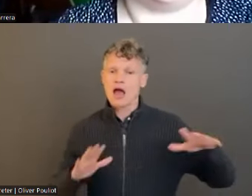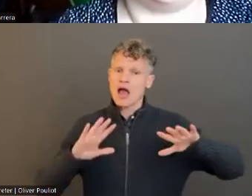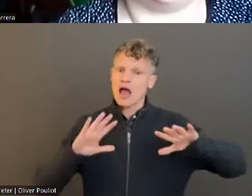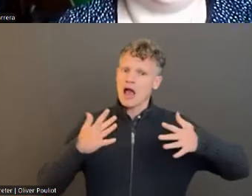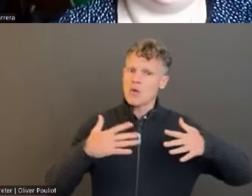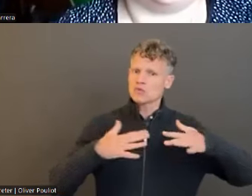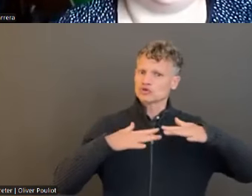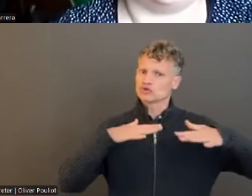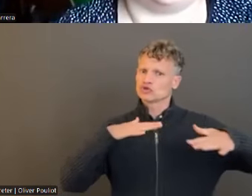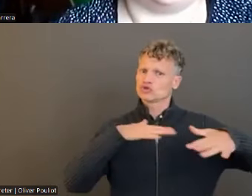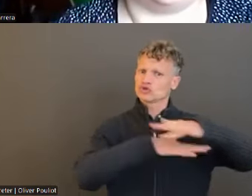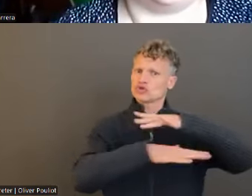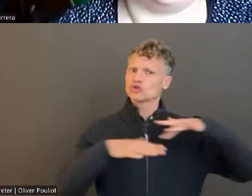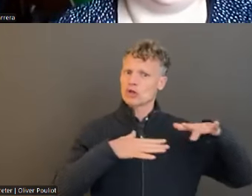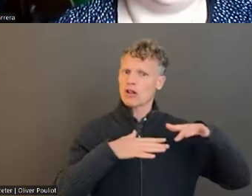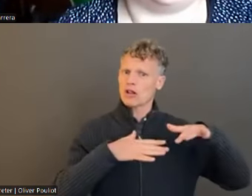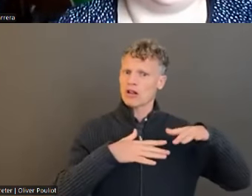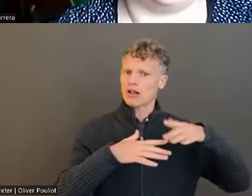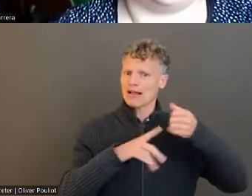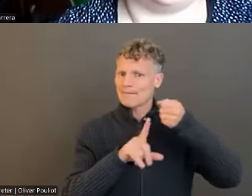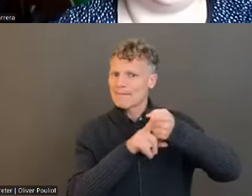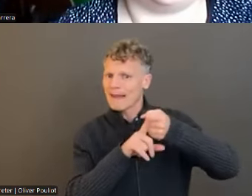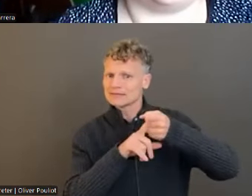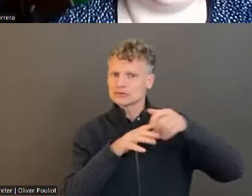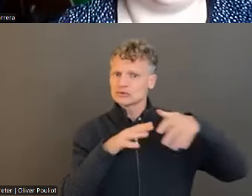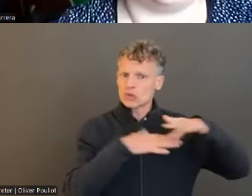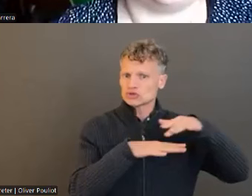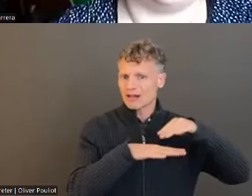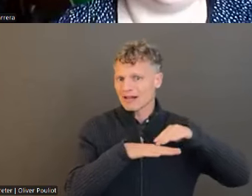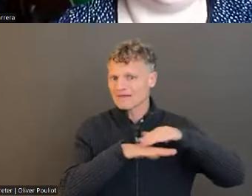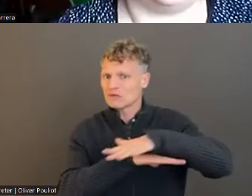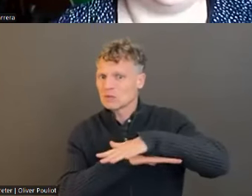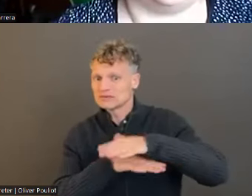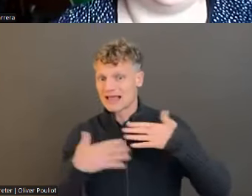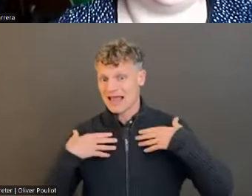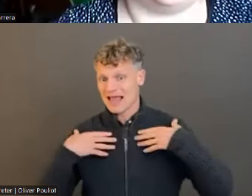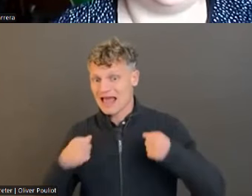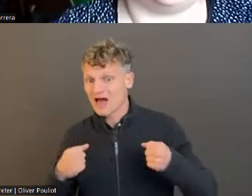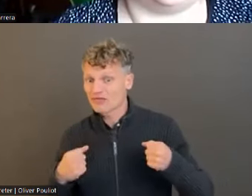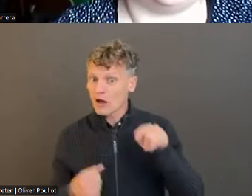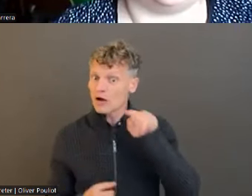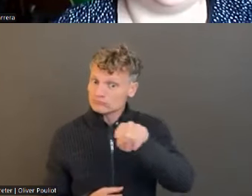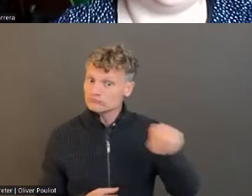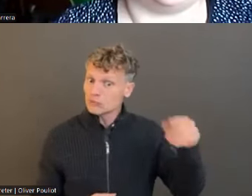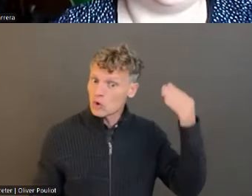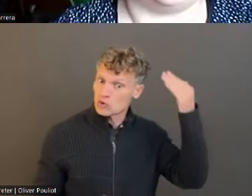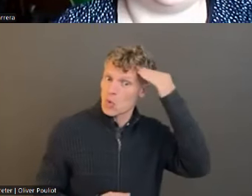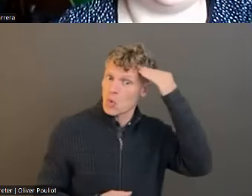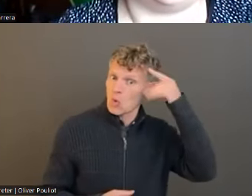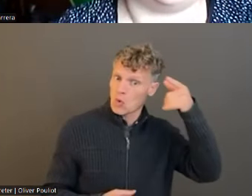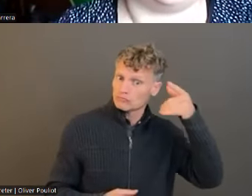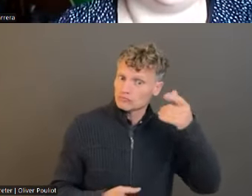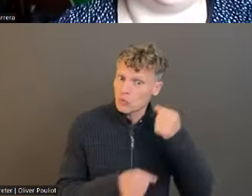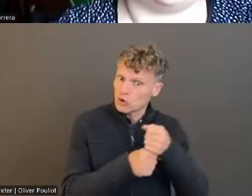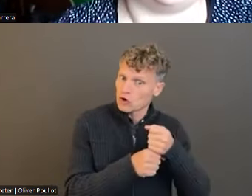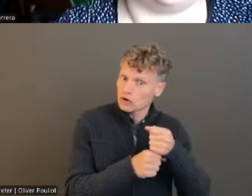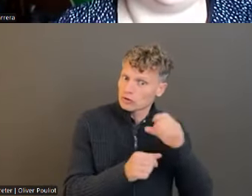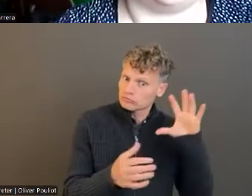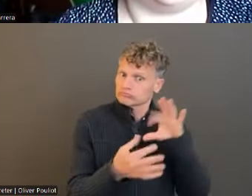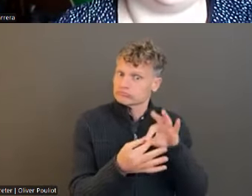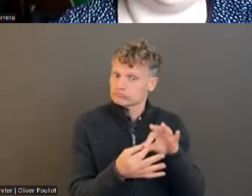they do, but also it's a specific area in which they're already working. So therefore, are we able